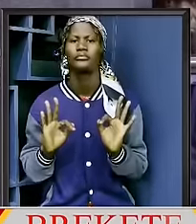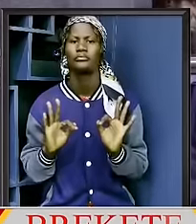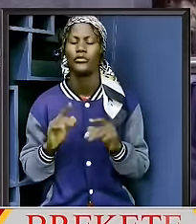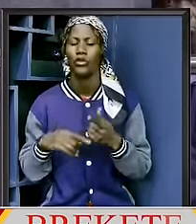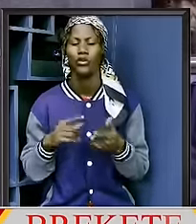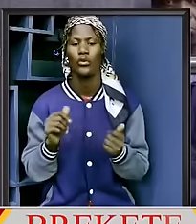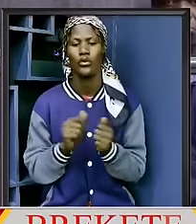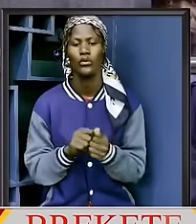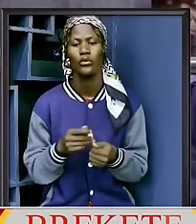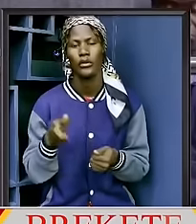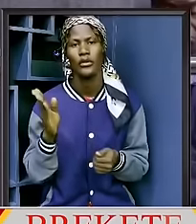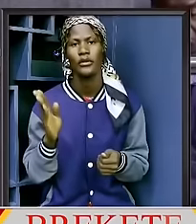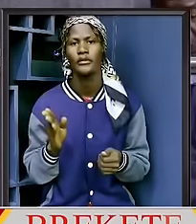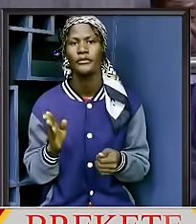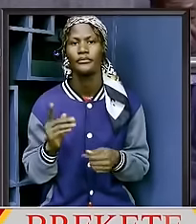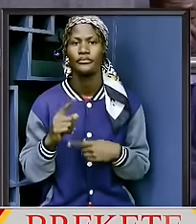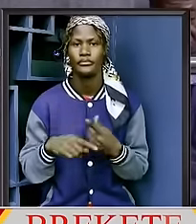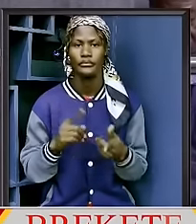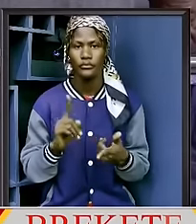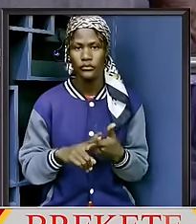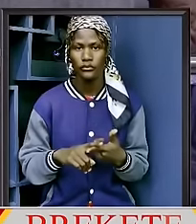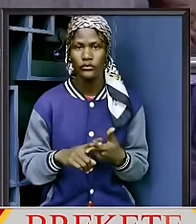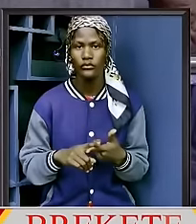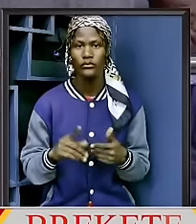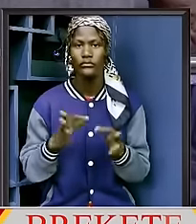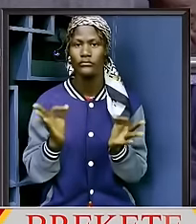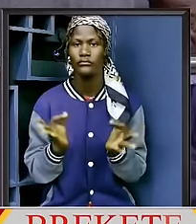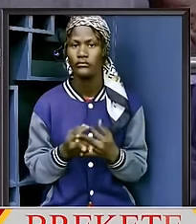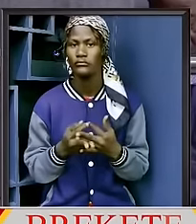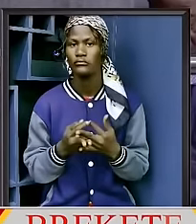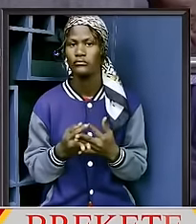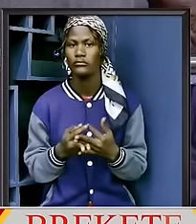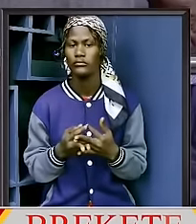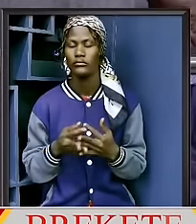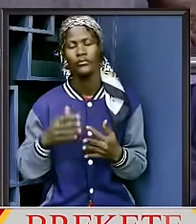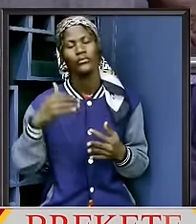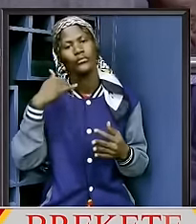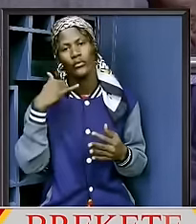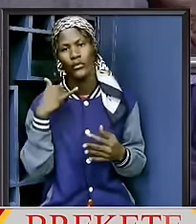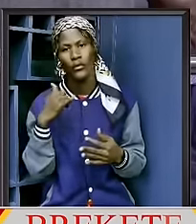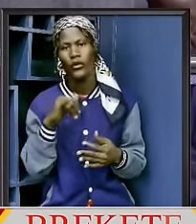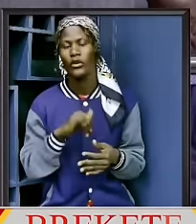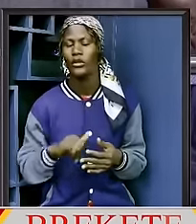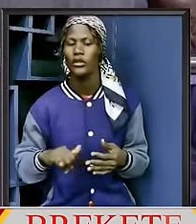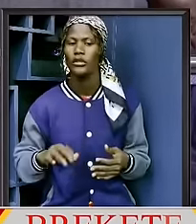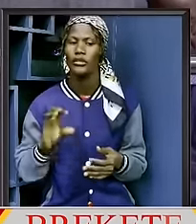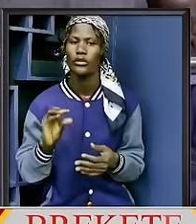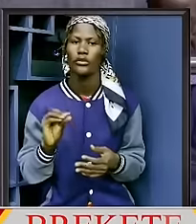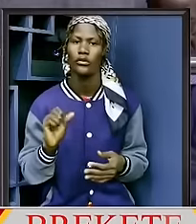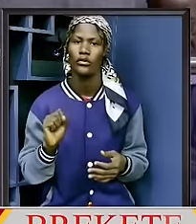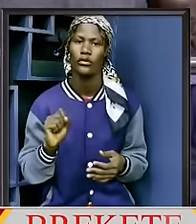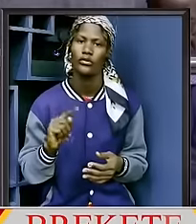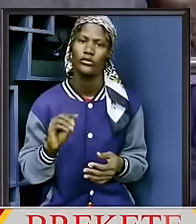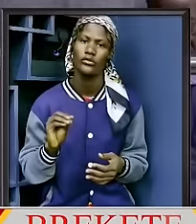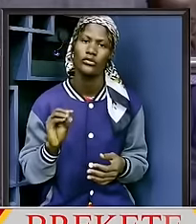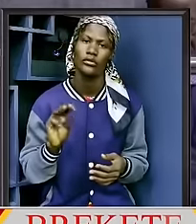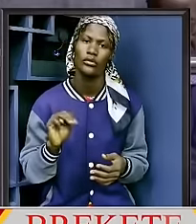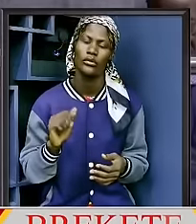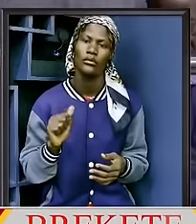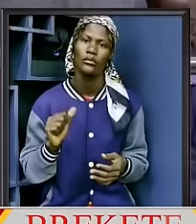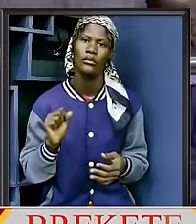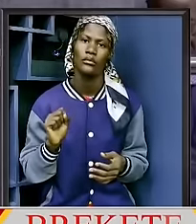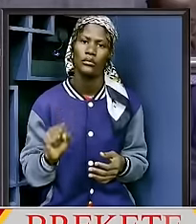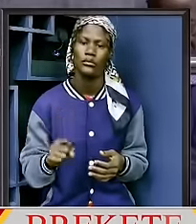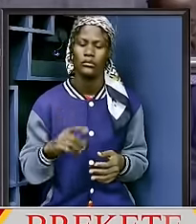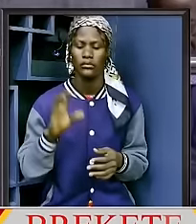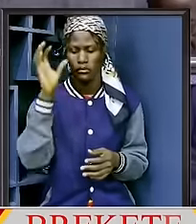go with them. So we went to when we got to the office, we start calling customers. So we went around again with the manager. I showed them